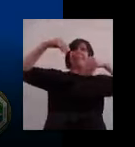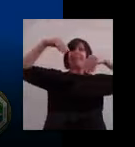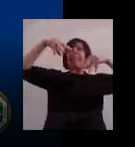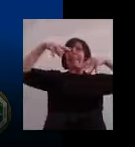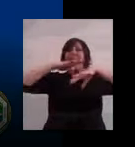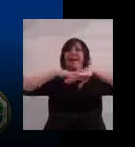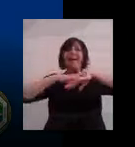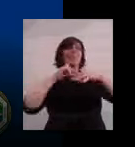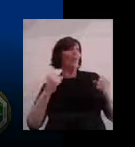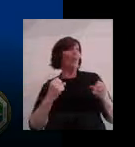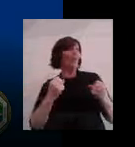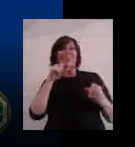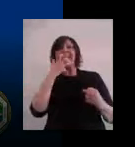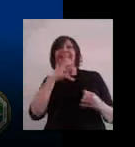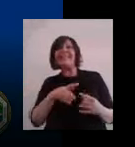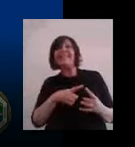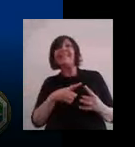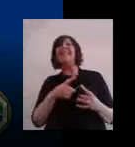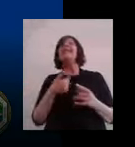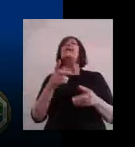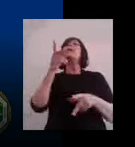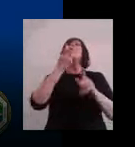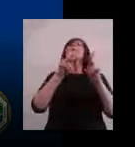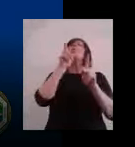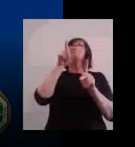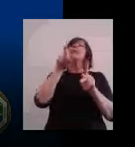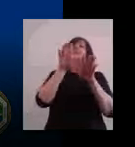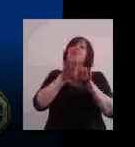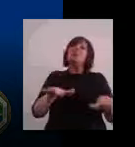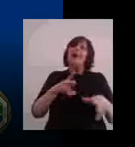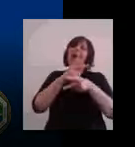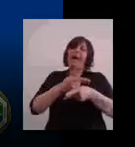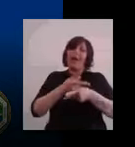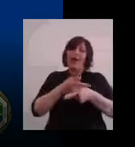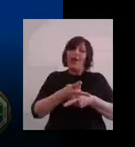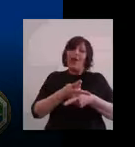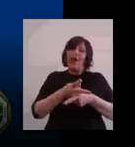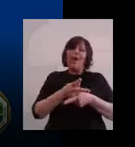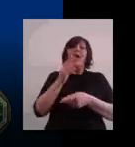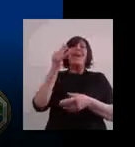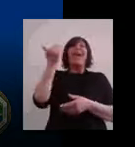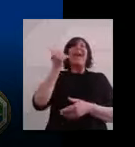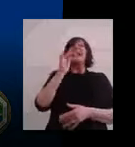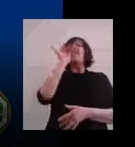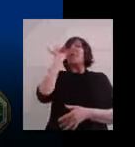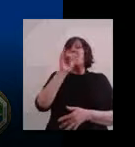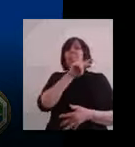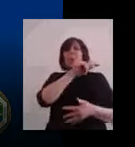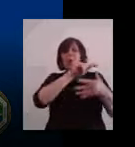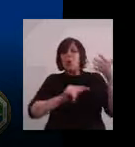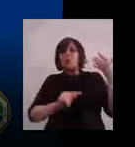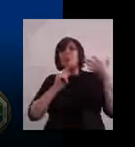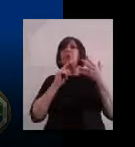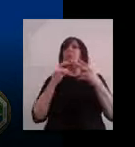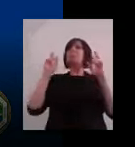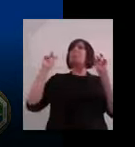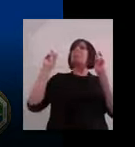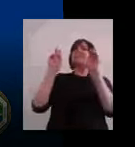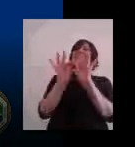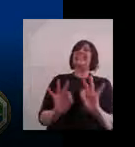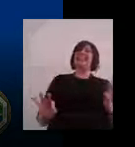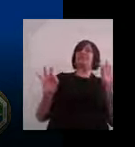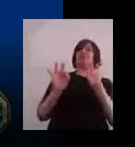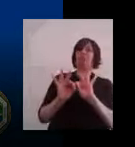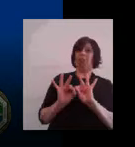People working in childcare. So any of those type of positions are considered essential by New